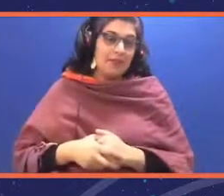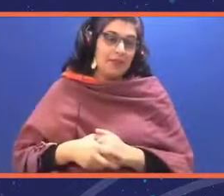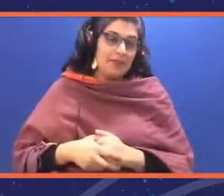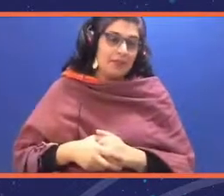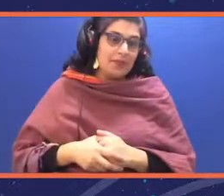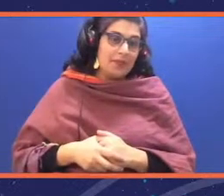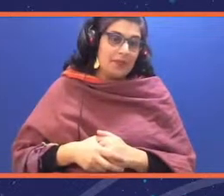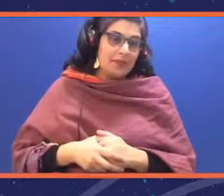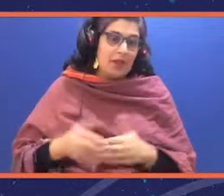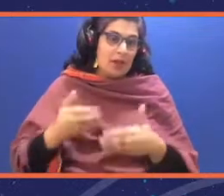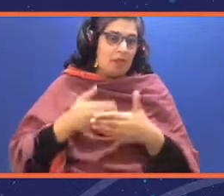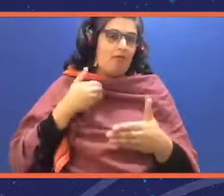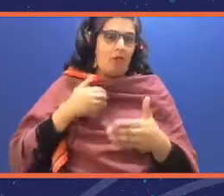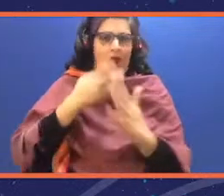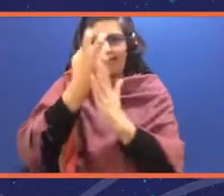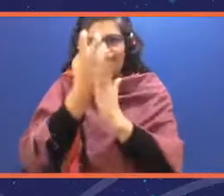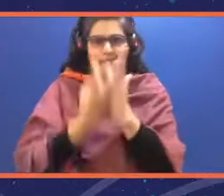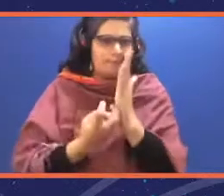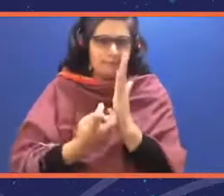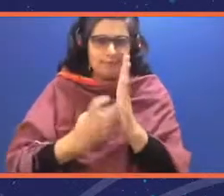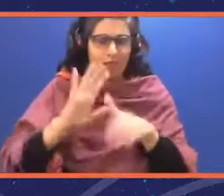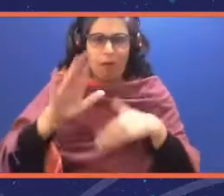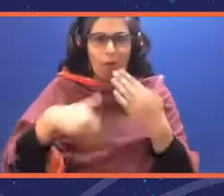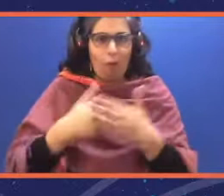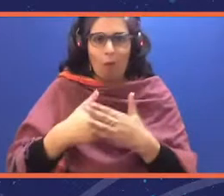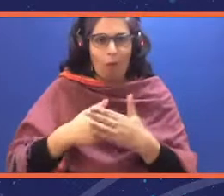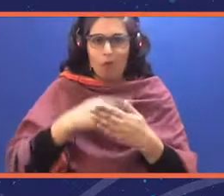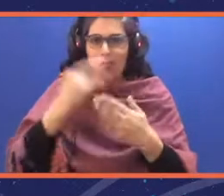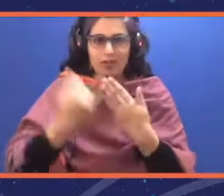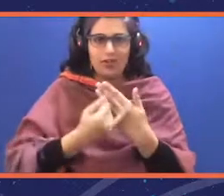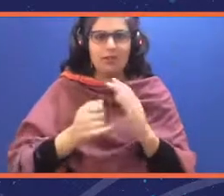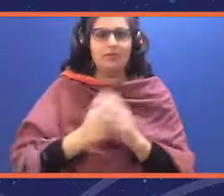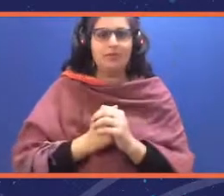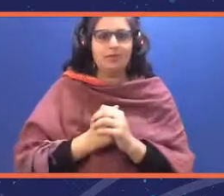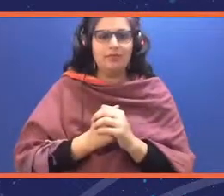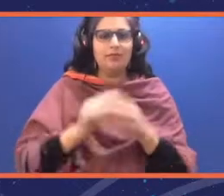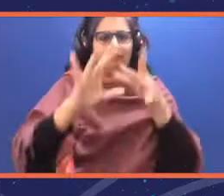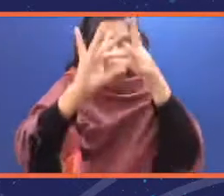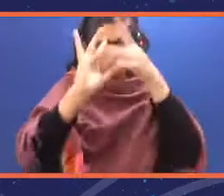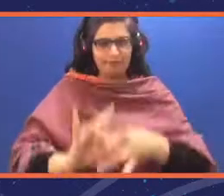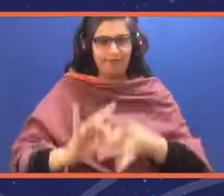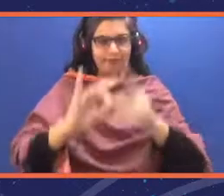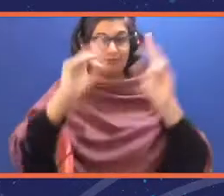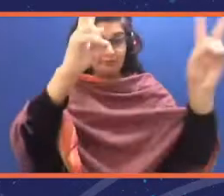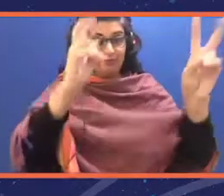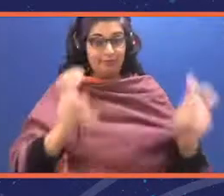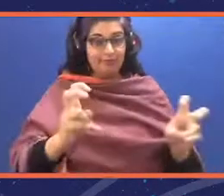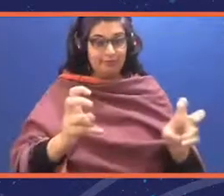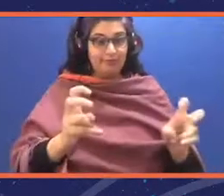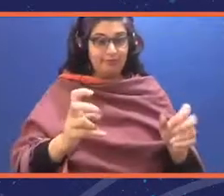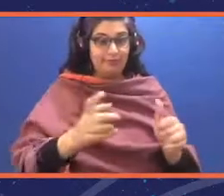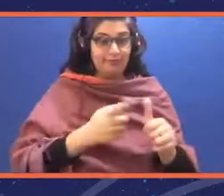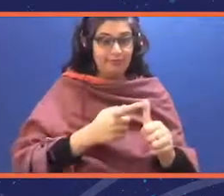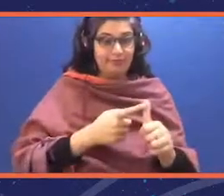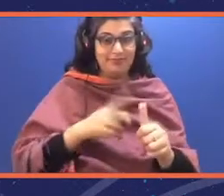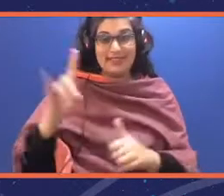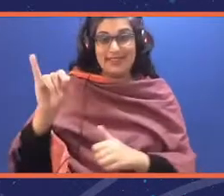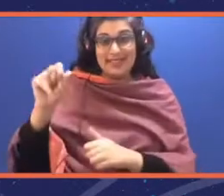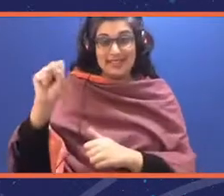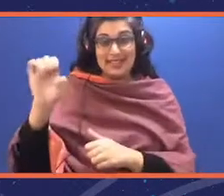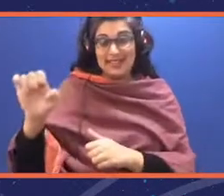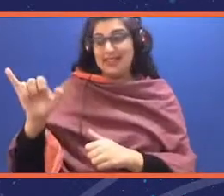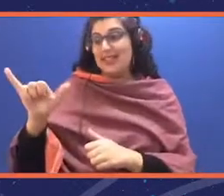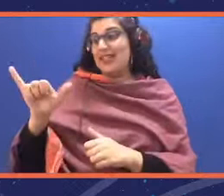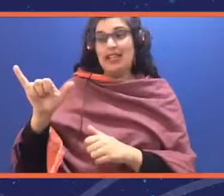Before I get into the whole project, I just want to ground us with this quote first that Daisy, one of the people I interviewed,